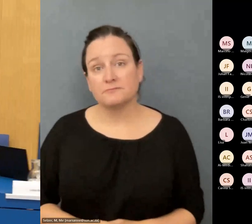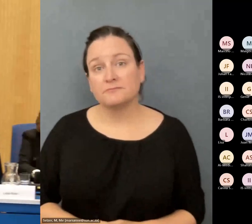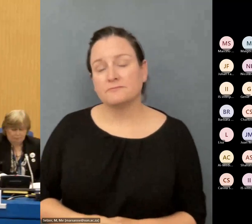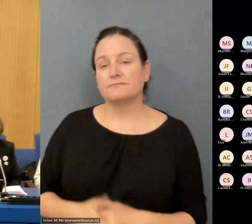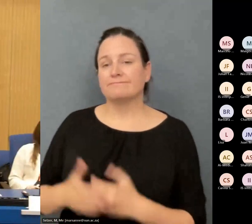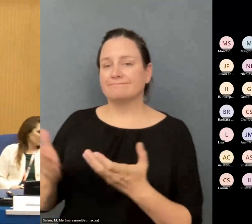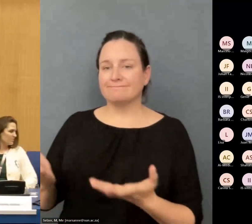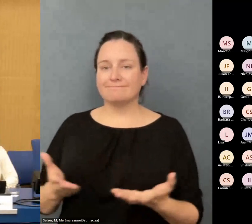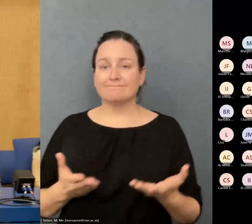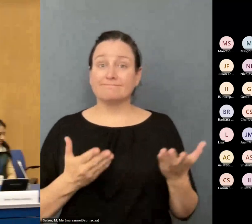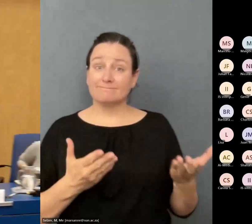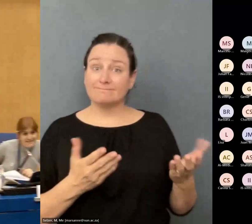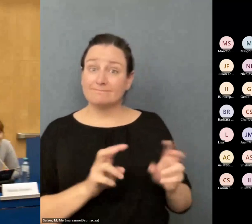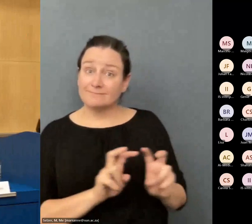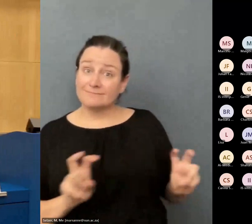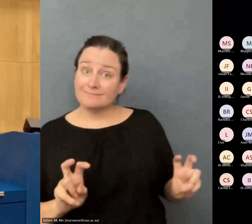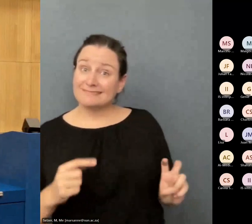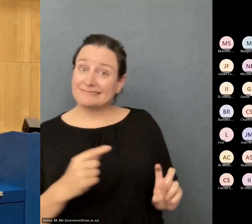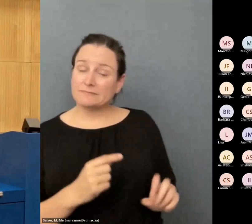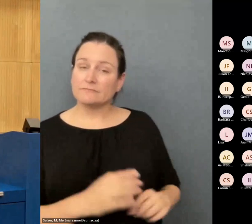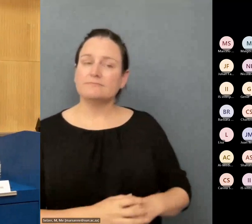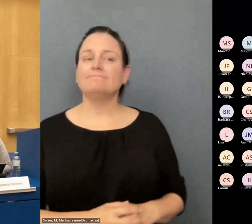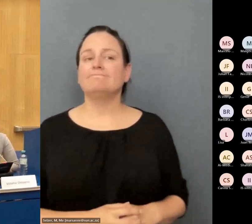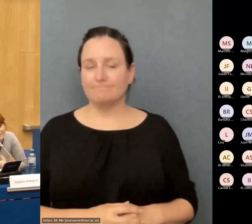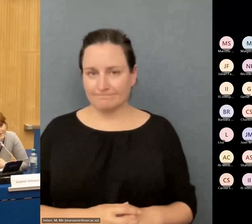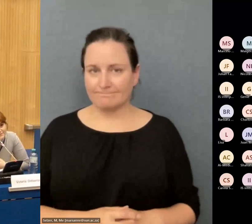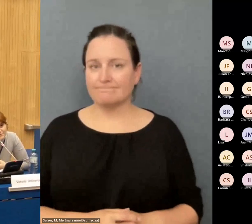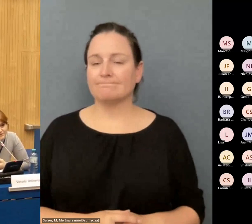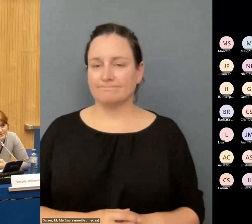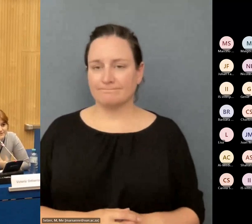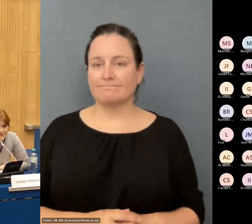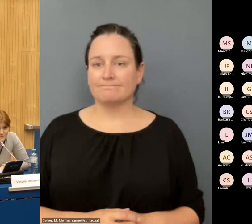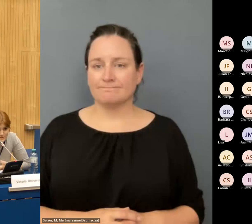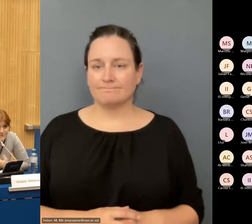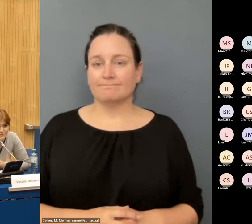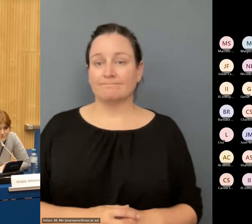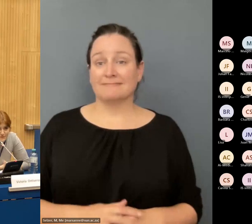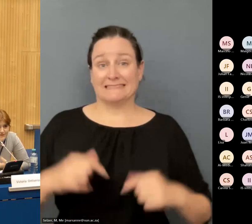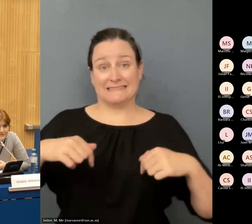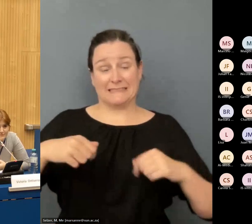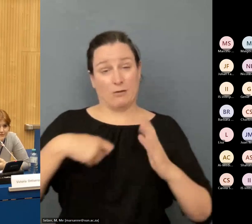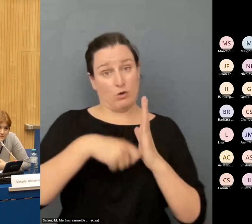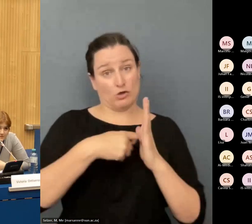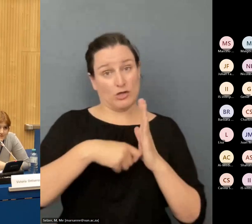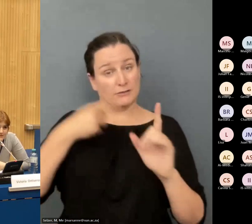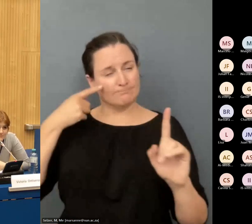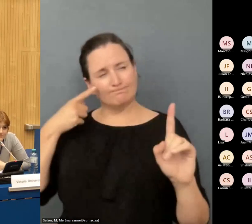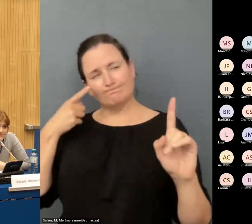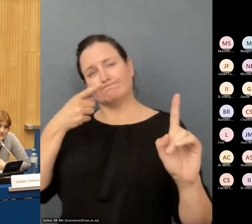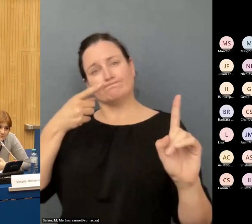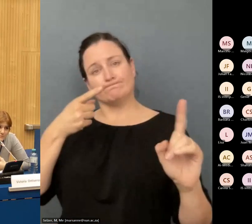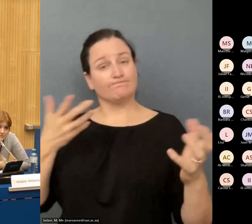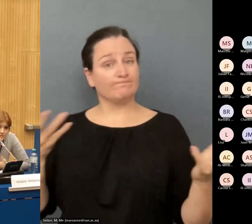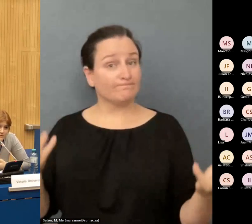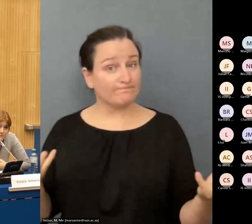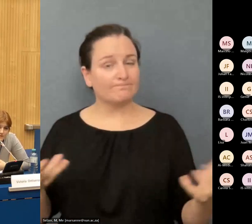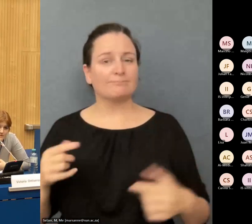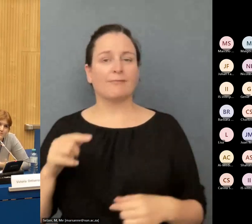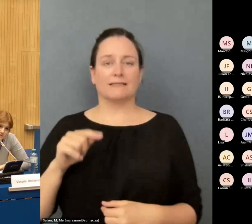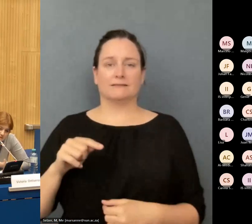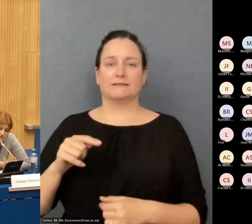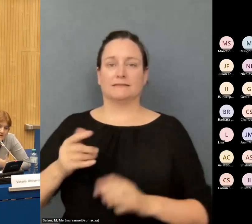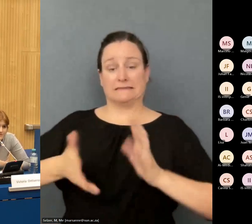Okay, so what Jessie says is that the aim of this project is actually to develop the sign language in the rural